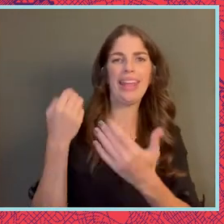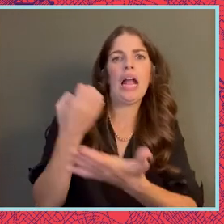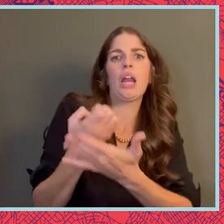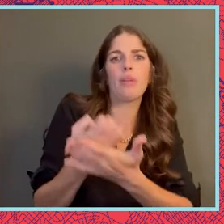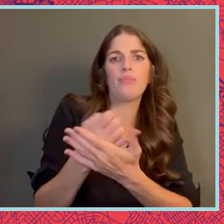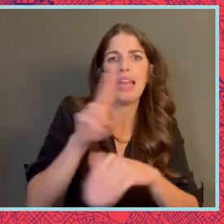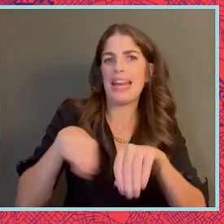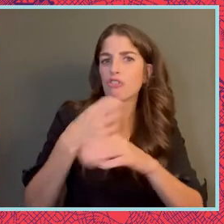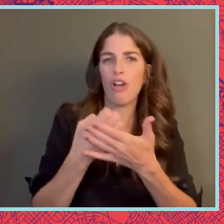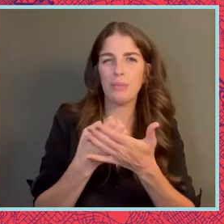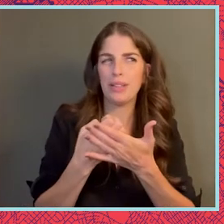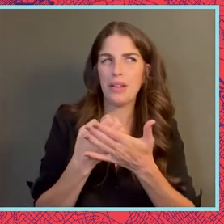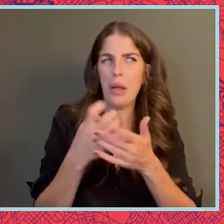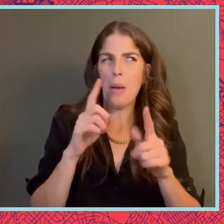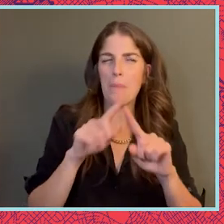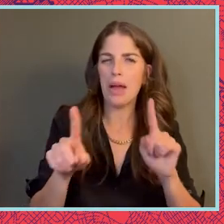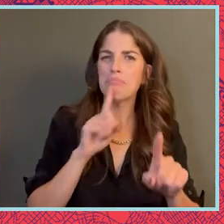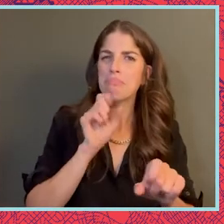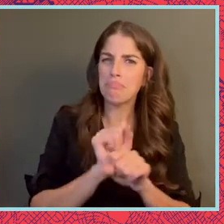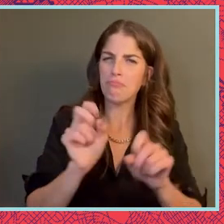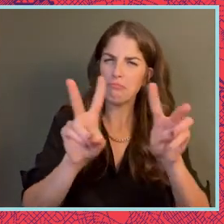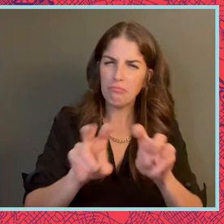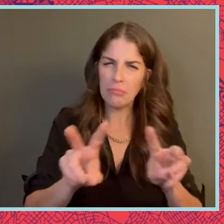national economy, when in fact, when you look at